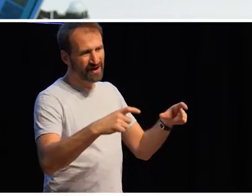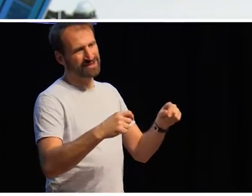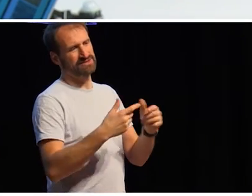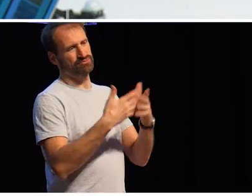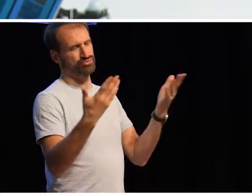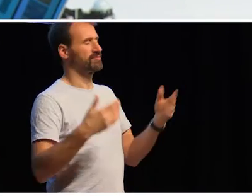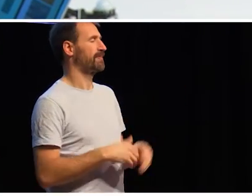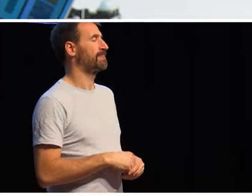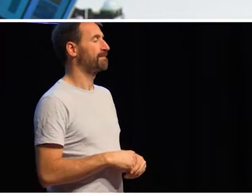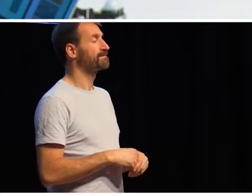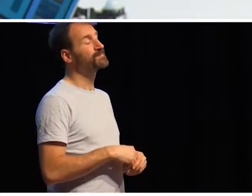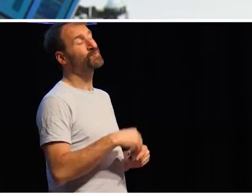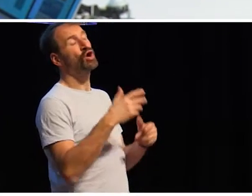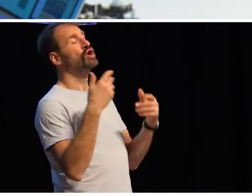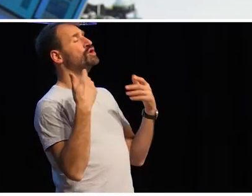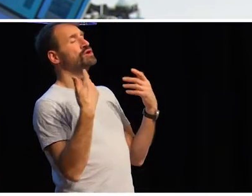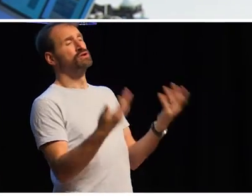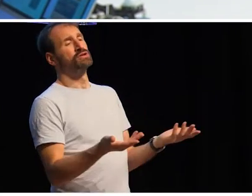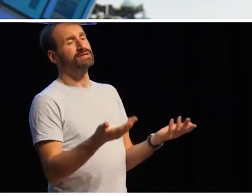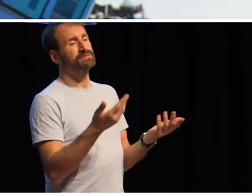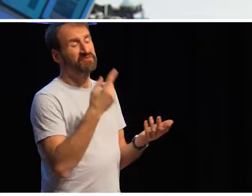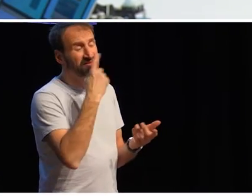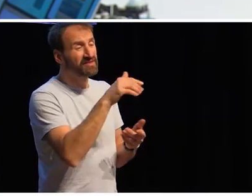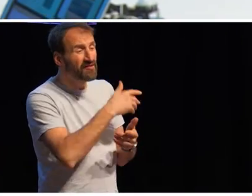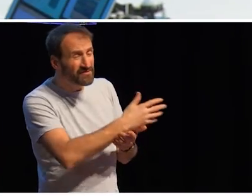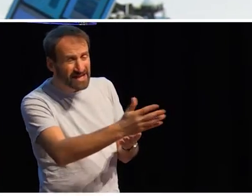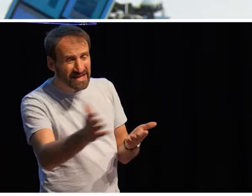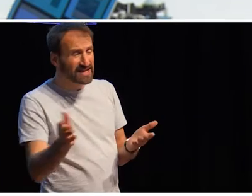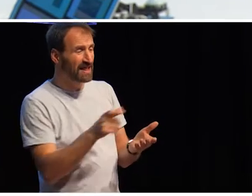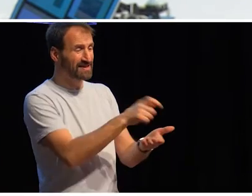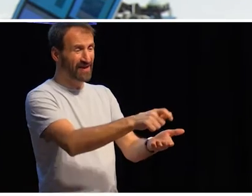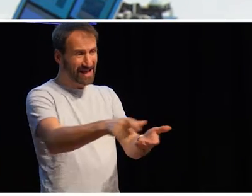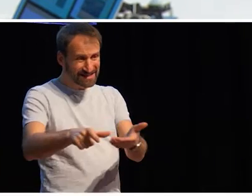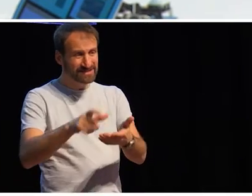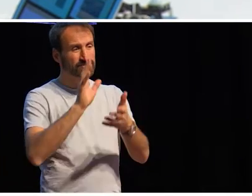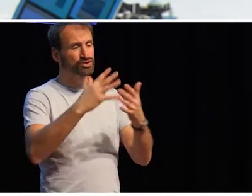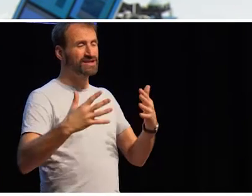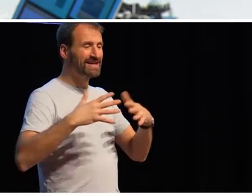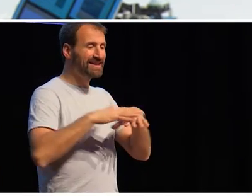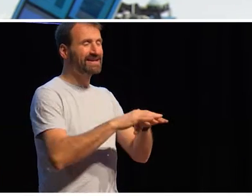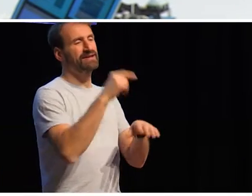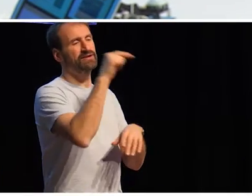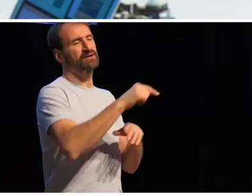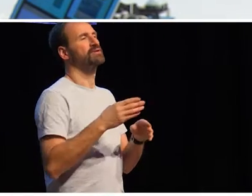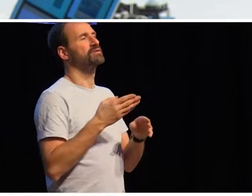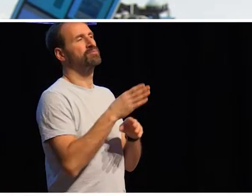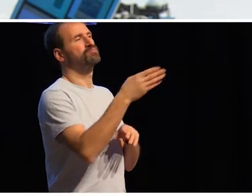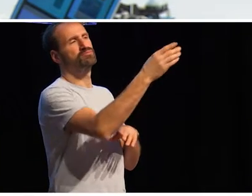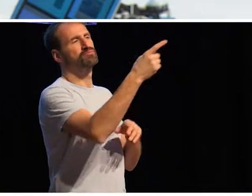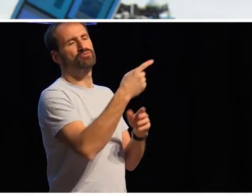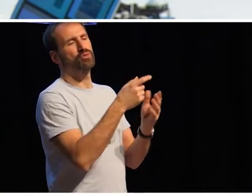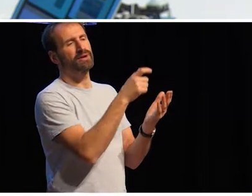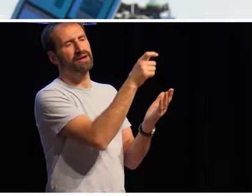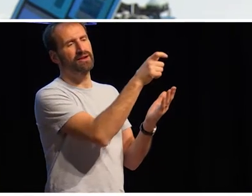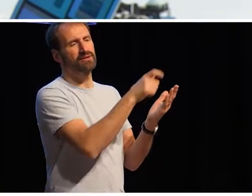for a lot of devices, you need to combine them or integrate them with mobile clients. For example, you want to be able to control a home automation device